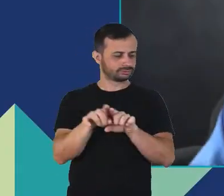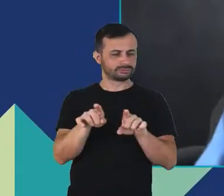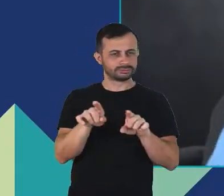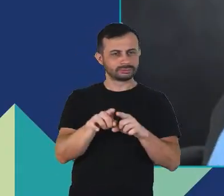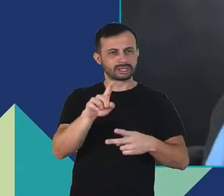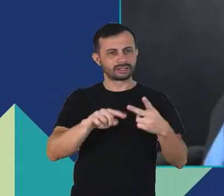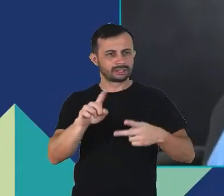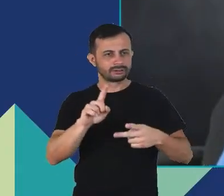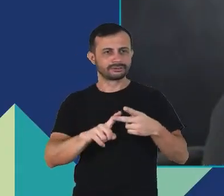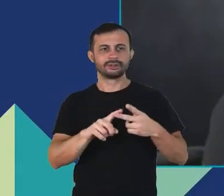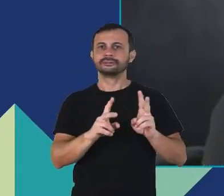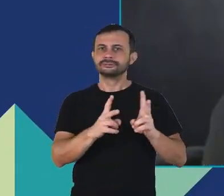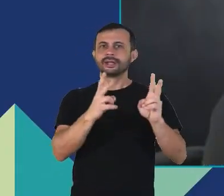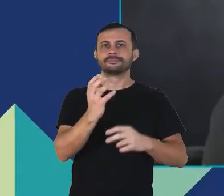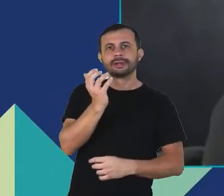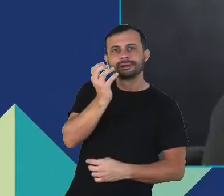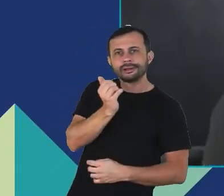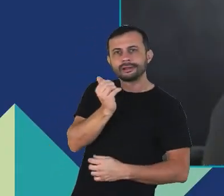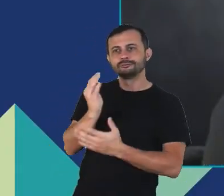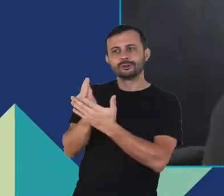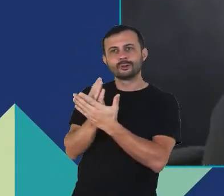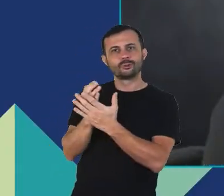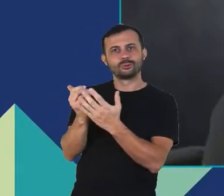are increasing the